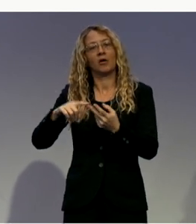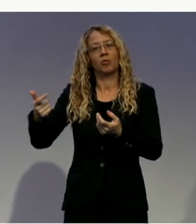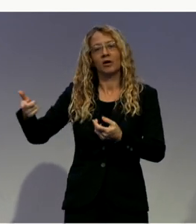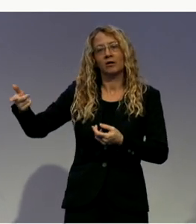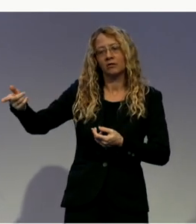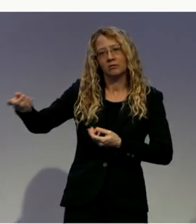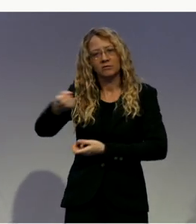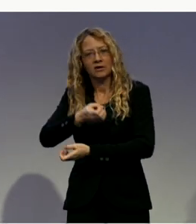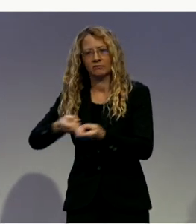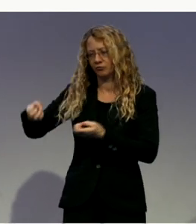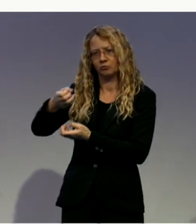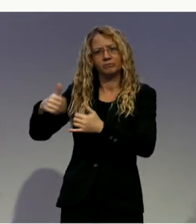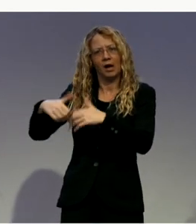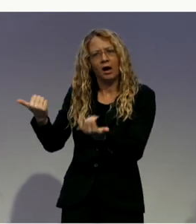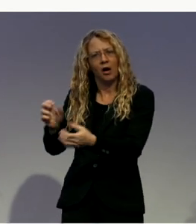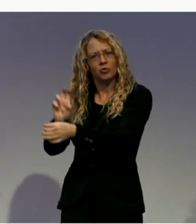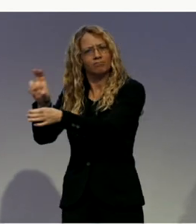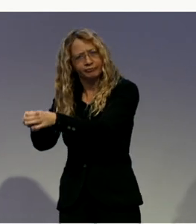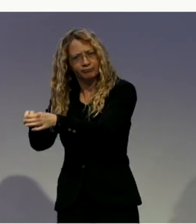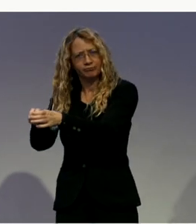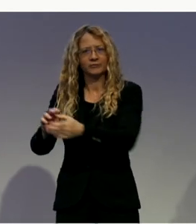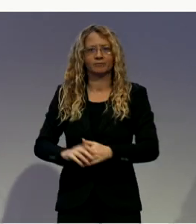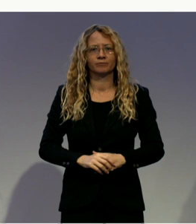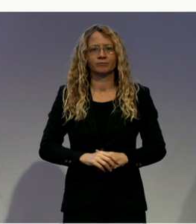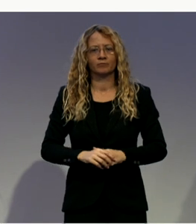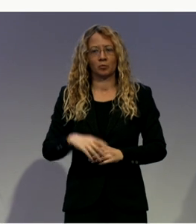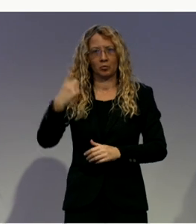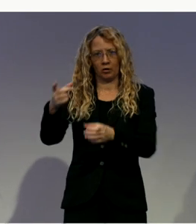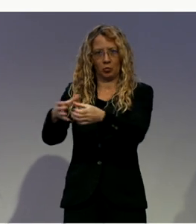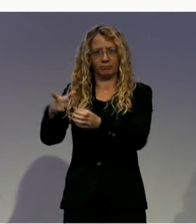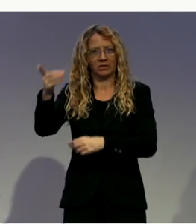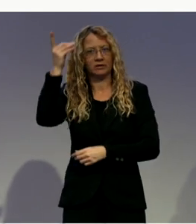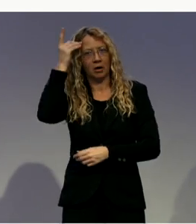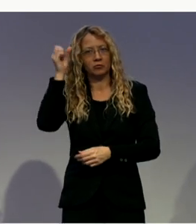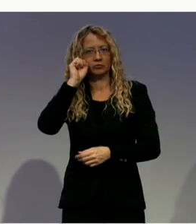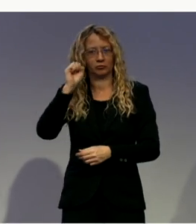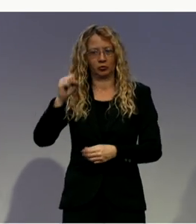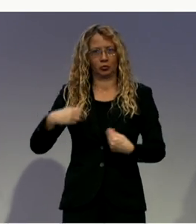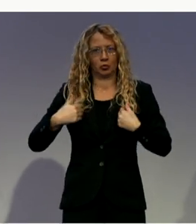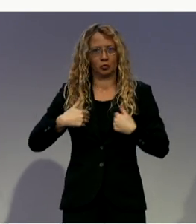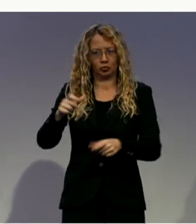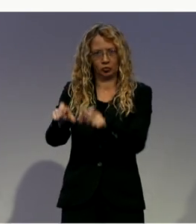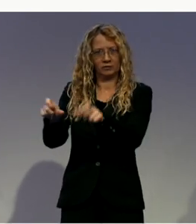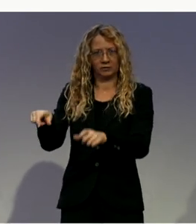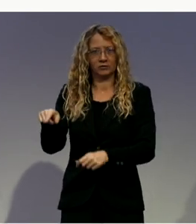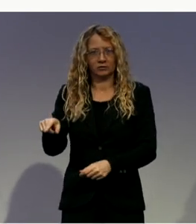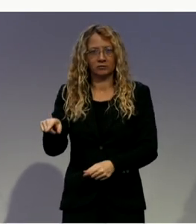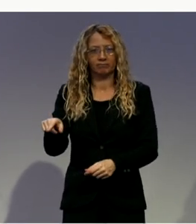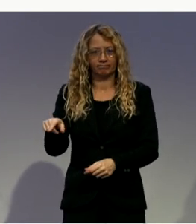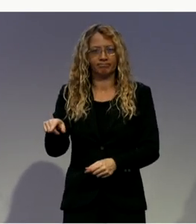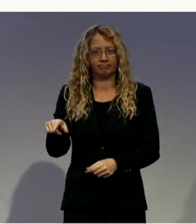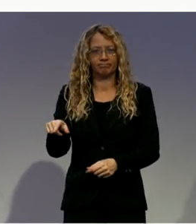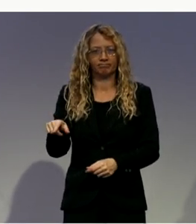Down syndrome were trained in our program. They got trainings in relation to